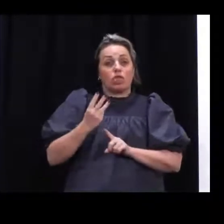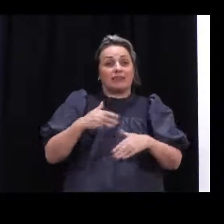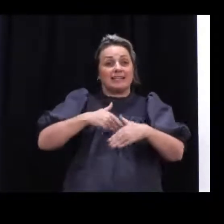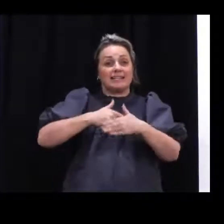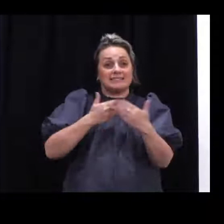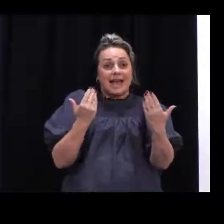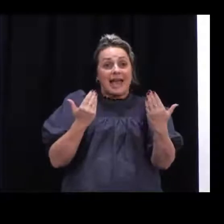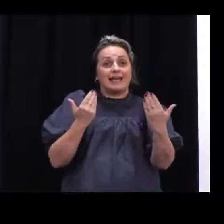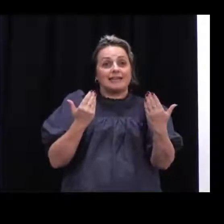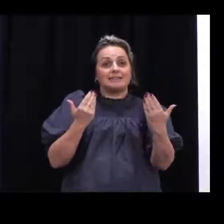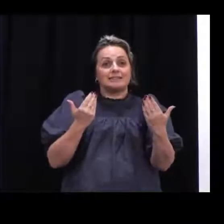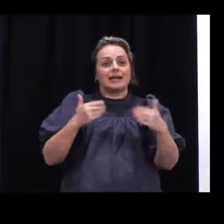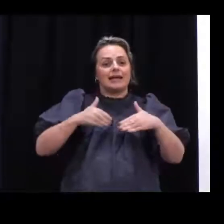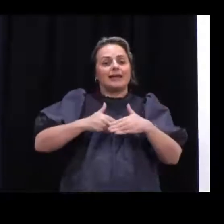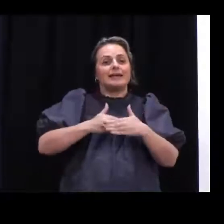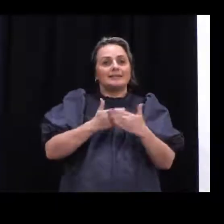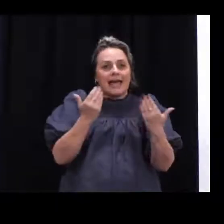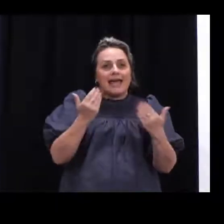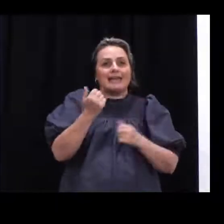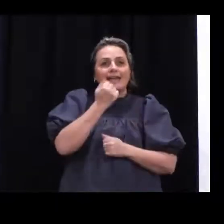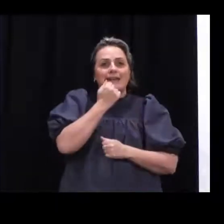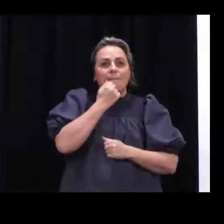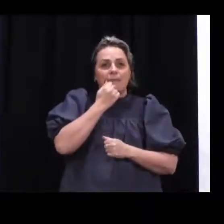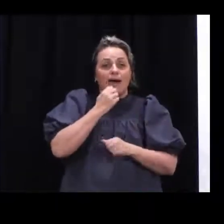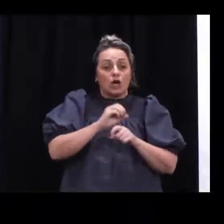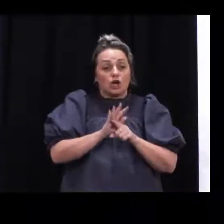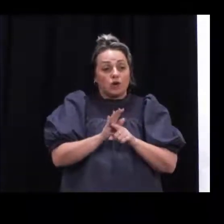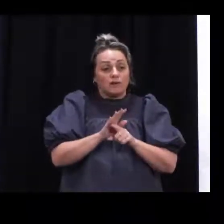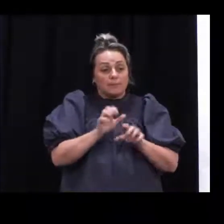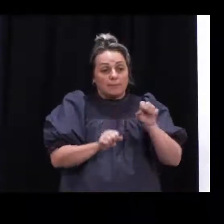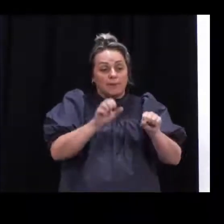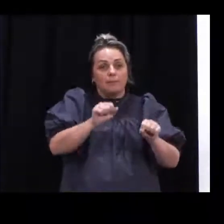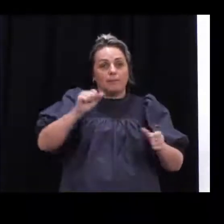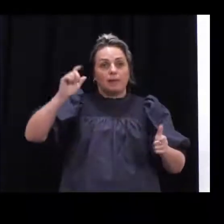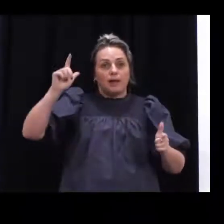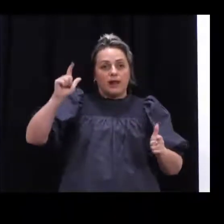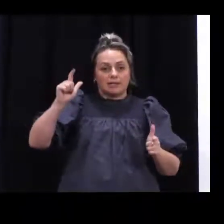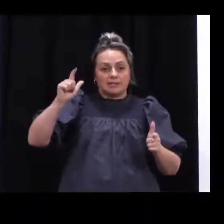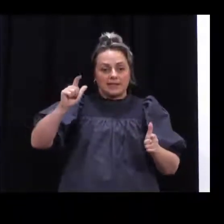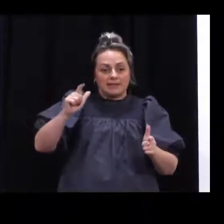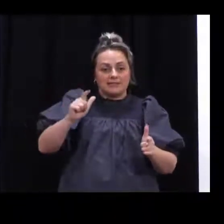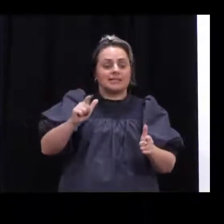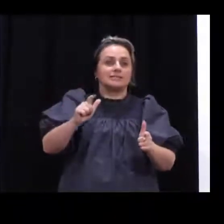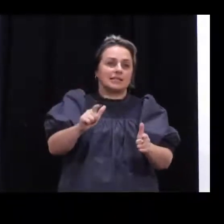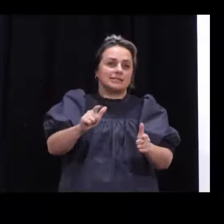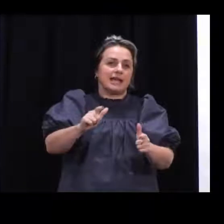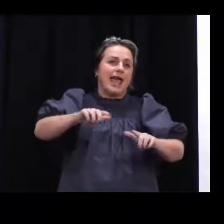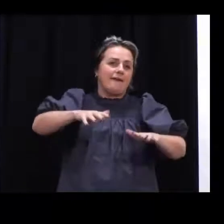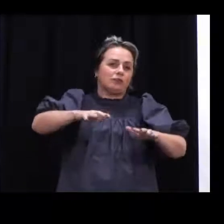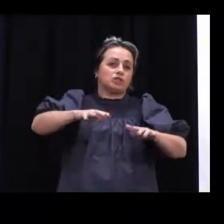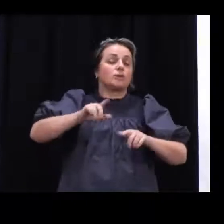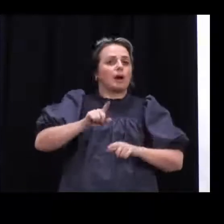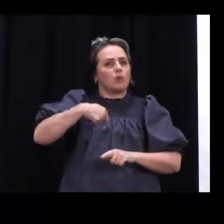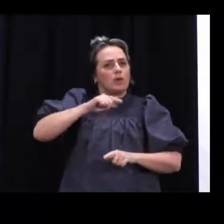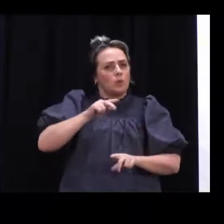the daily case numbers are lower than the peak in the early 80s, but of course we will be watching